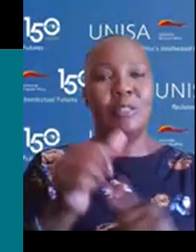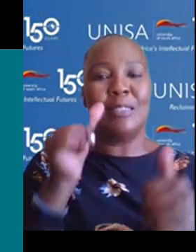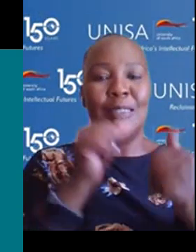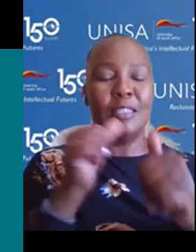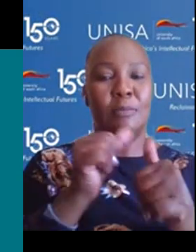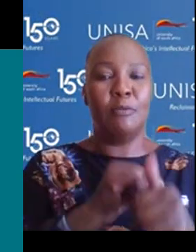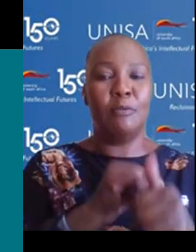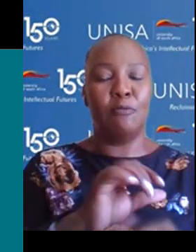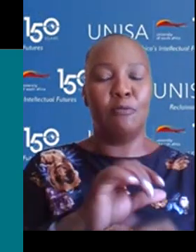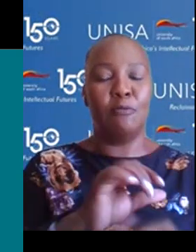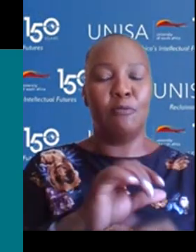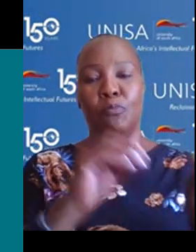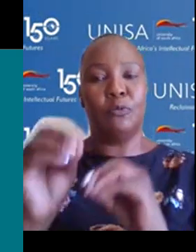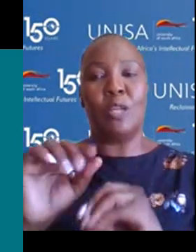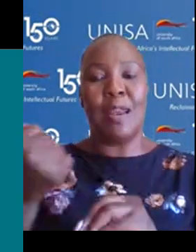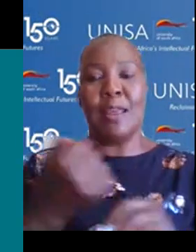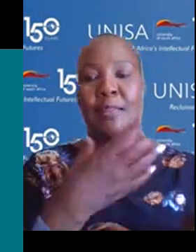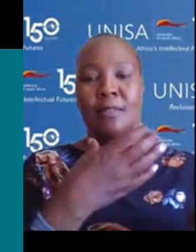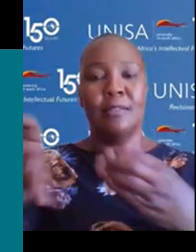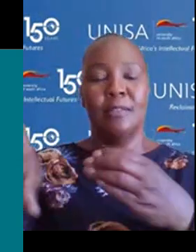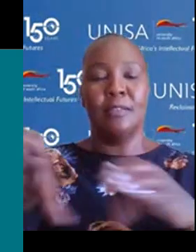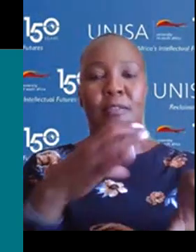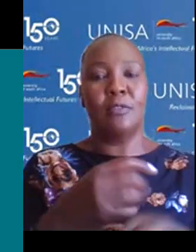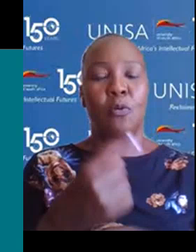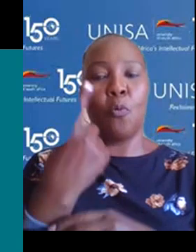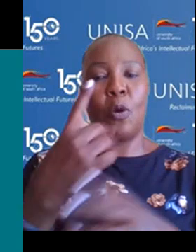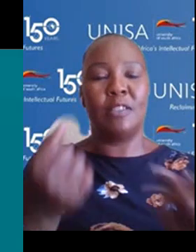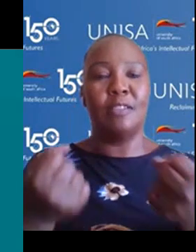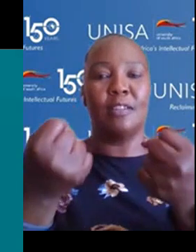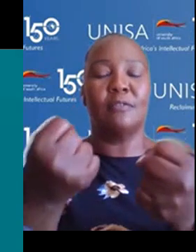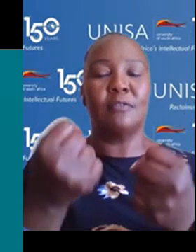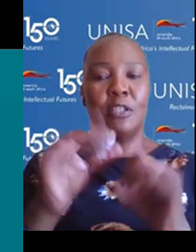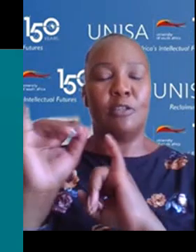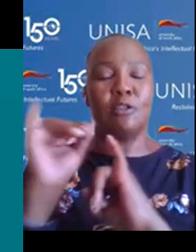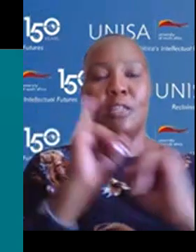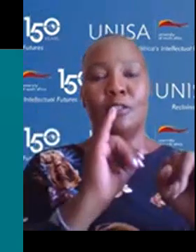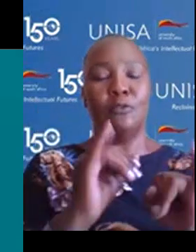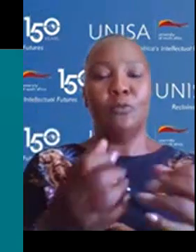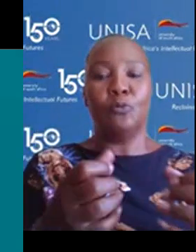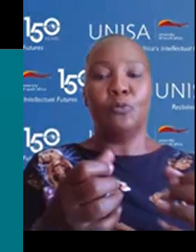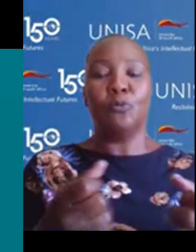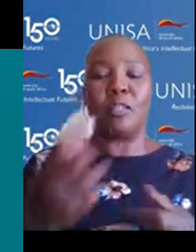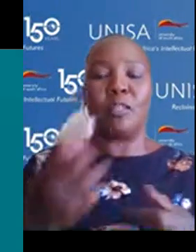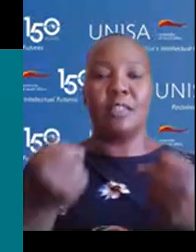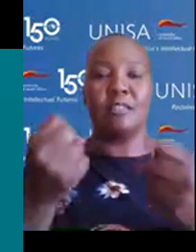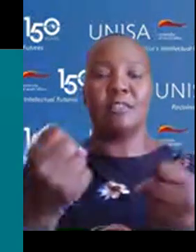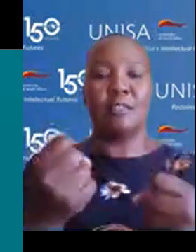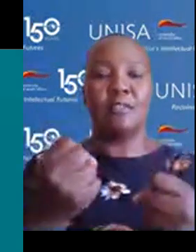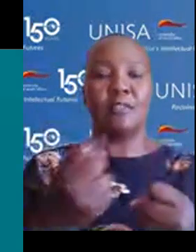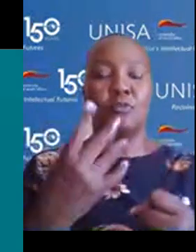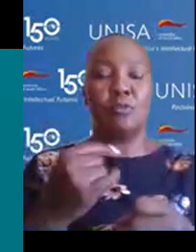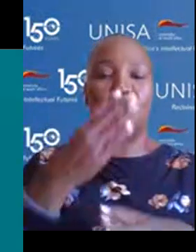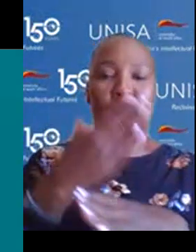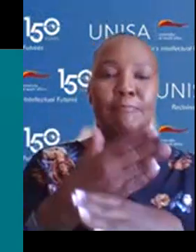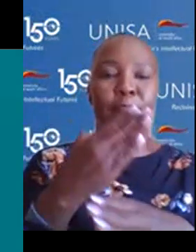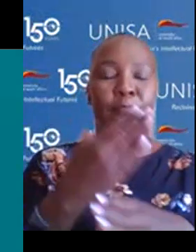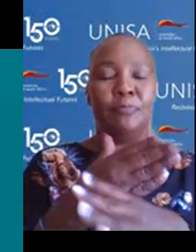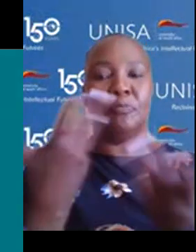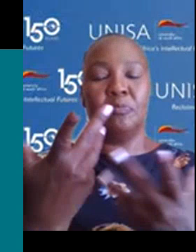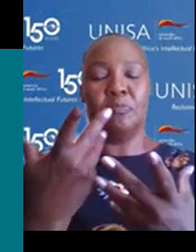next activity of OneDrive, the introduction to OneDrive. But then we're going to get hands-on and complete the first